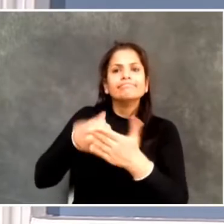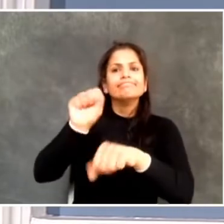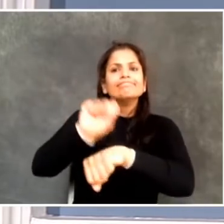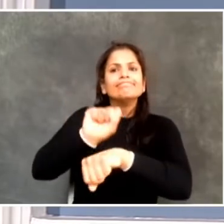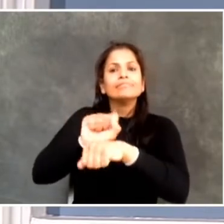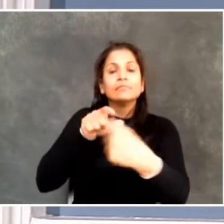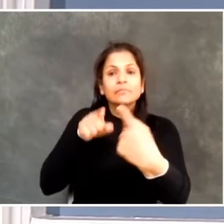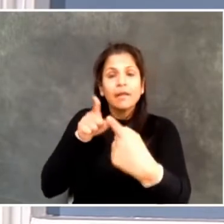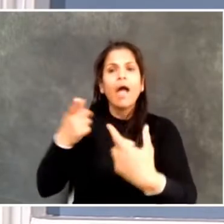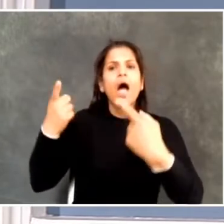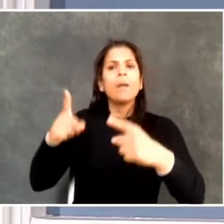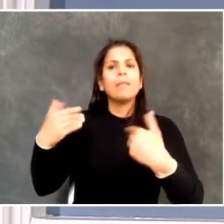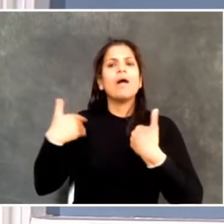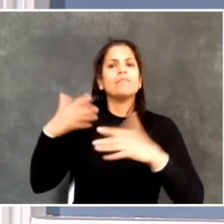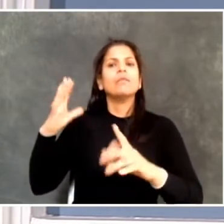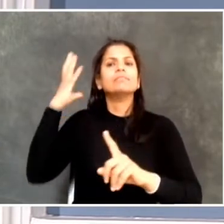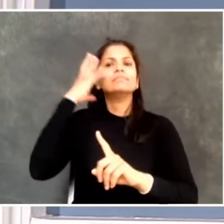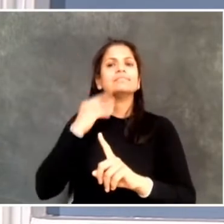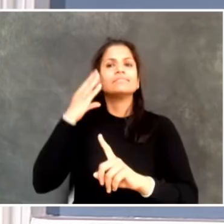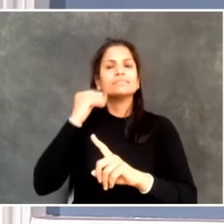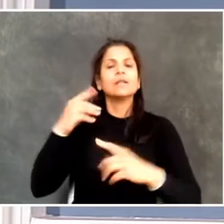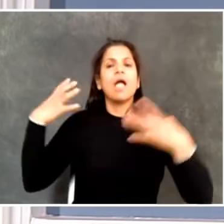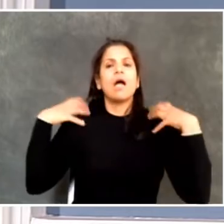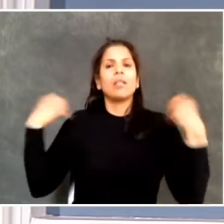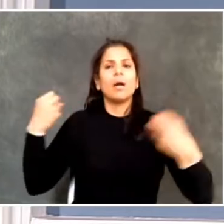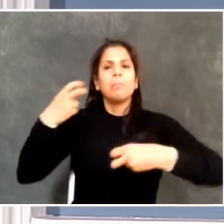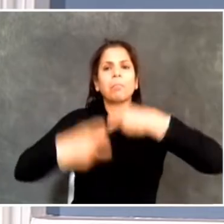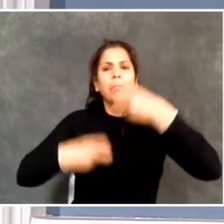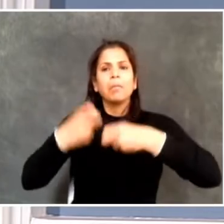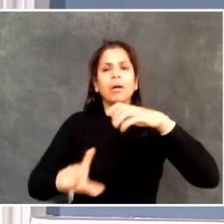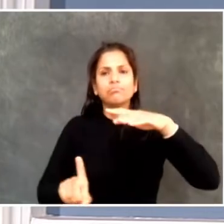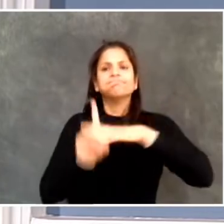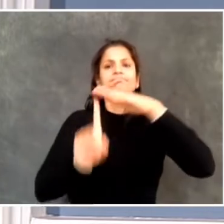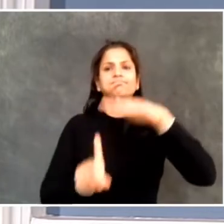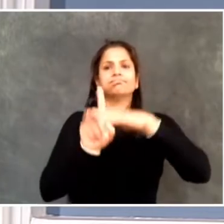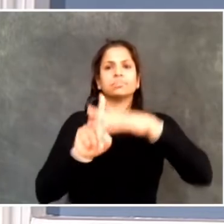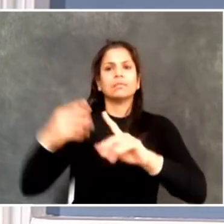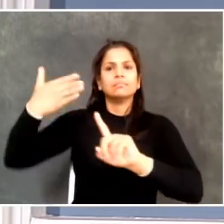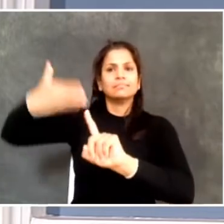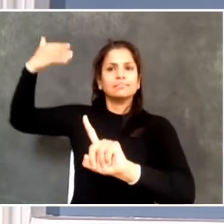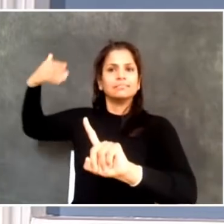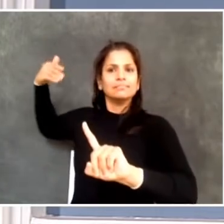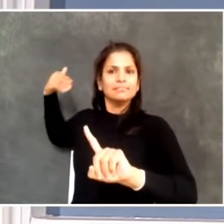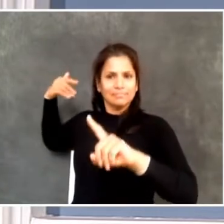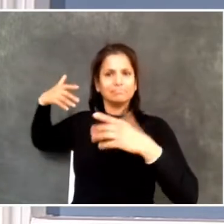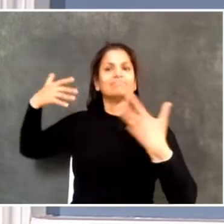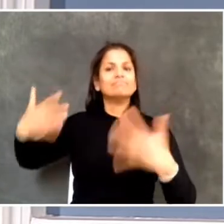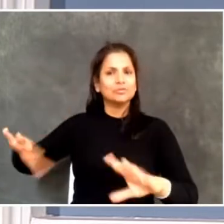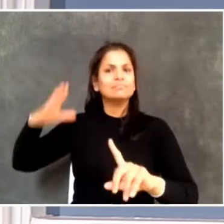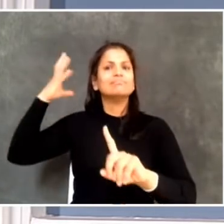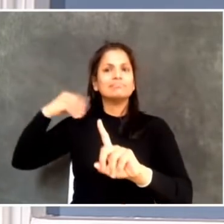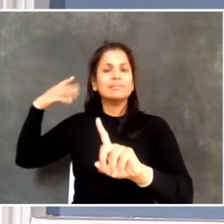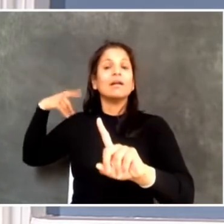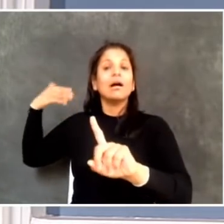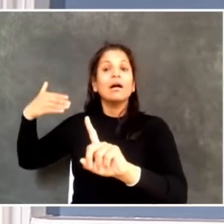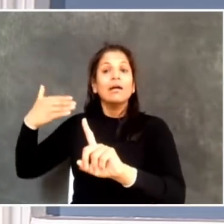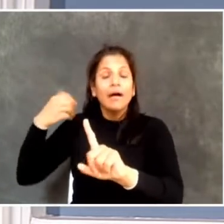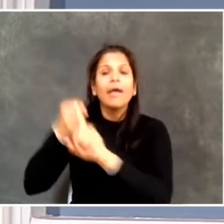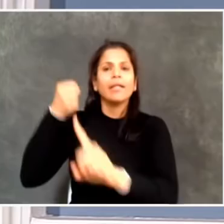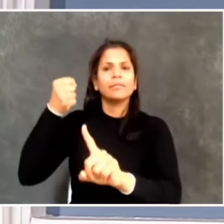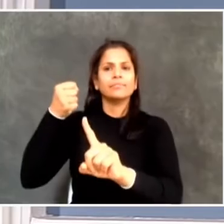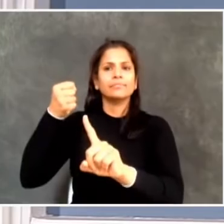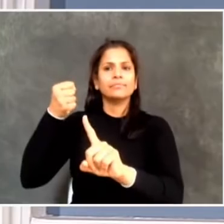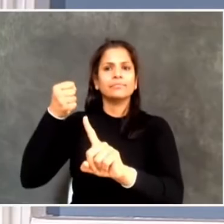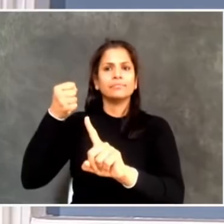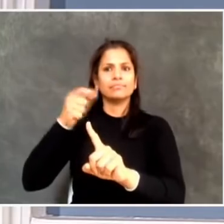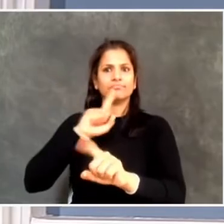I see the large percentage of Latinos who have died of this illness. And even